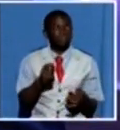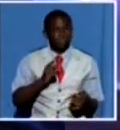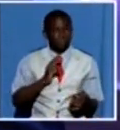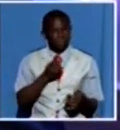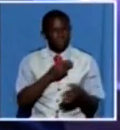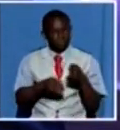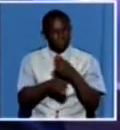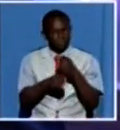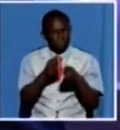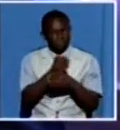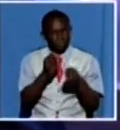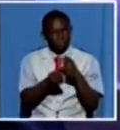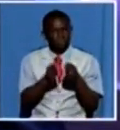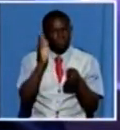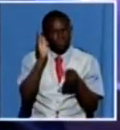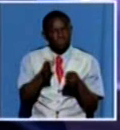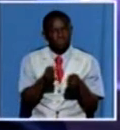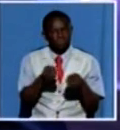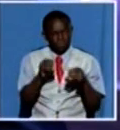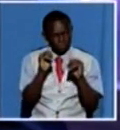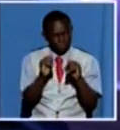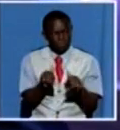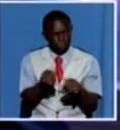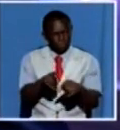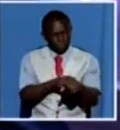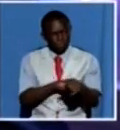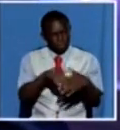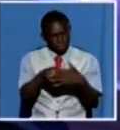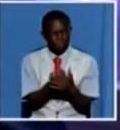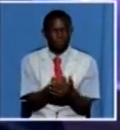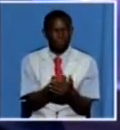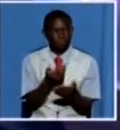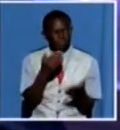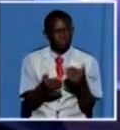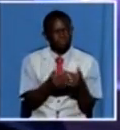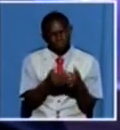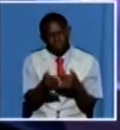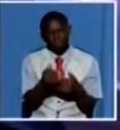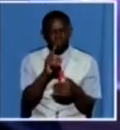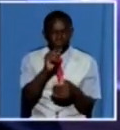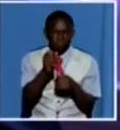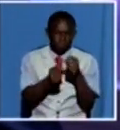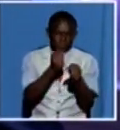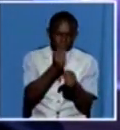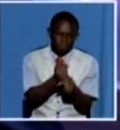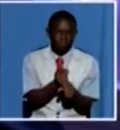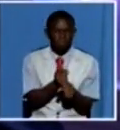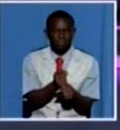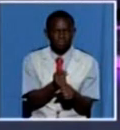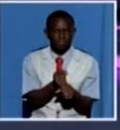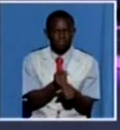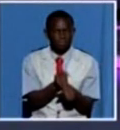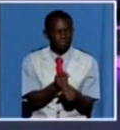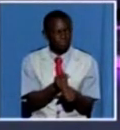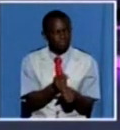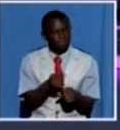be? How are we going to sustain this infrastructure in the next 5, 10, 20 years from now? Should you are do we that? Going to borrow? I want to come to,